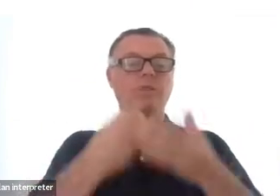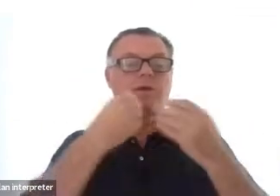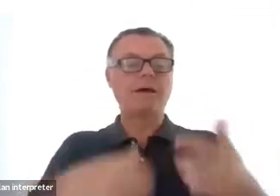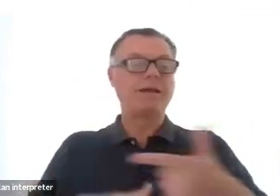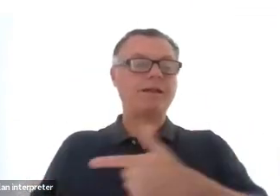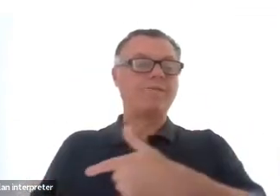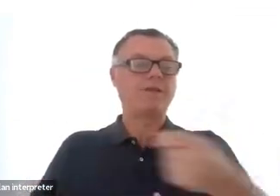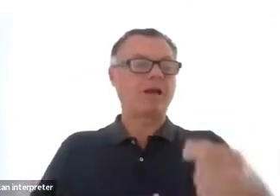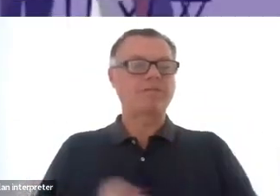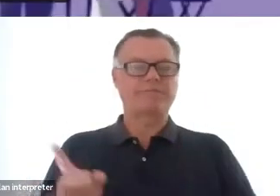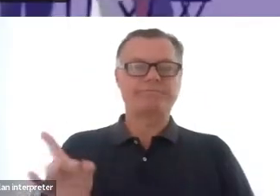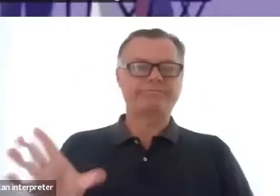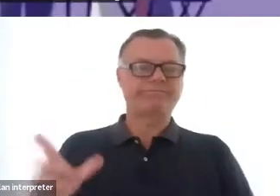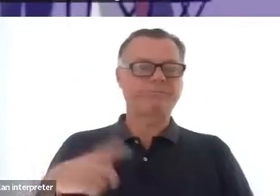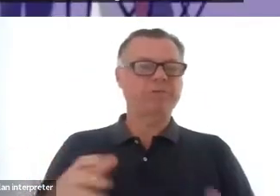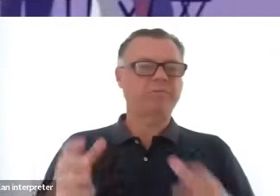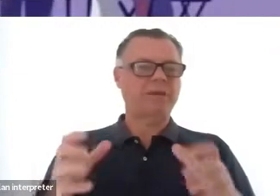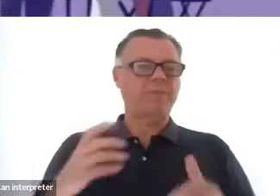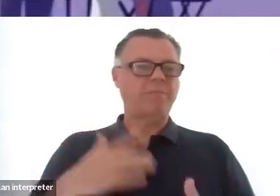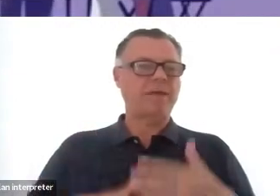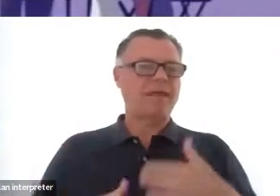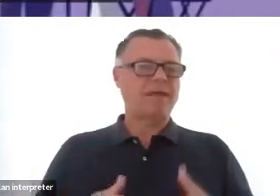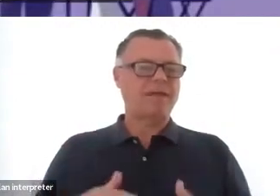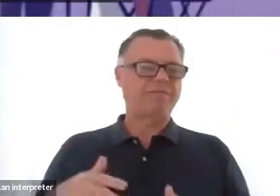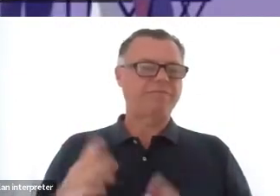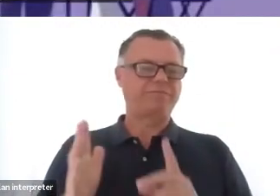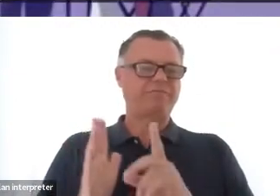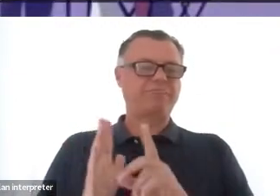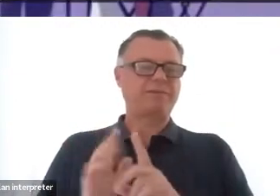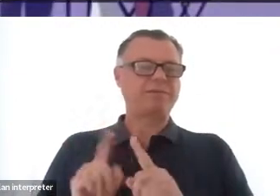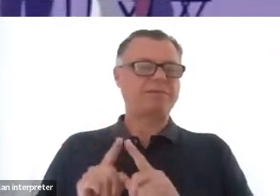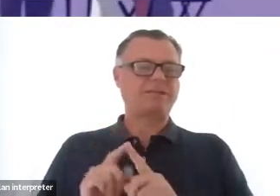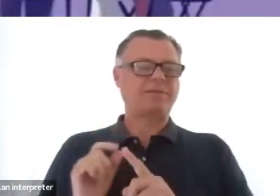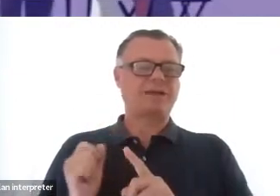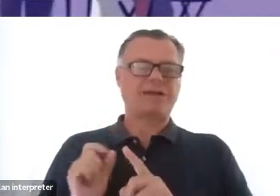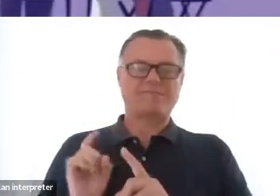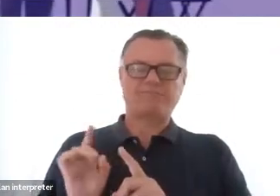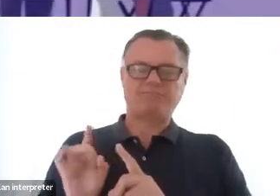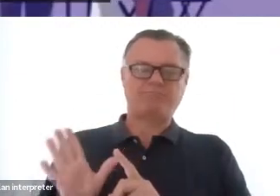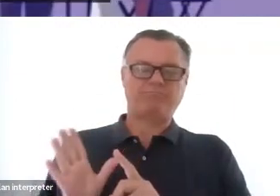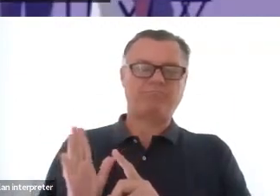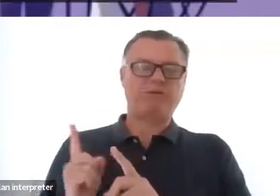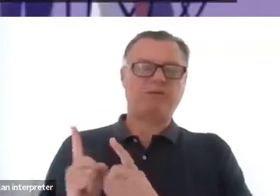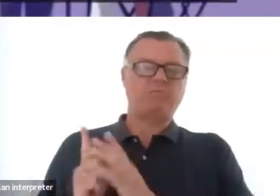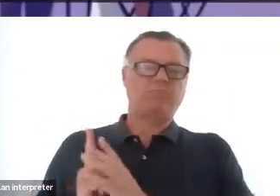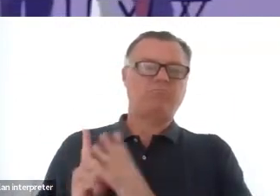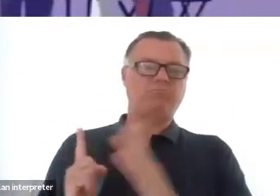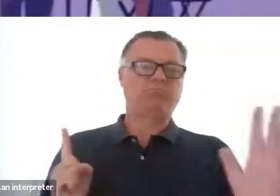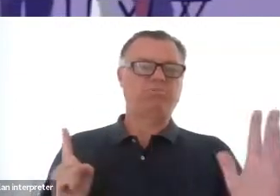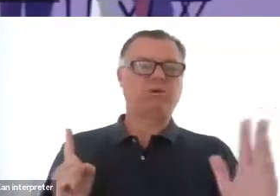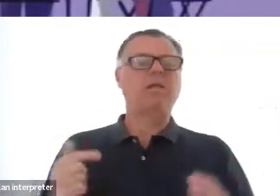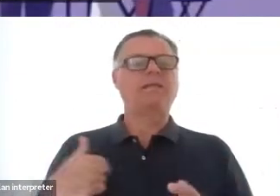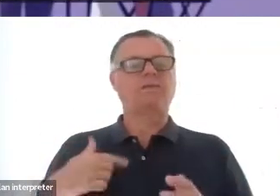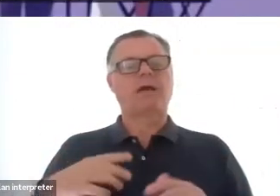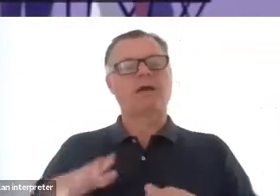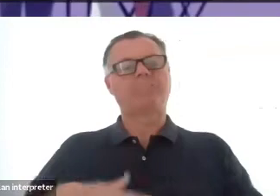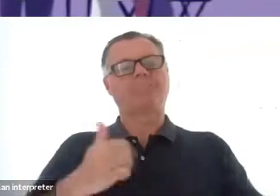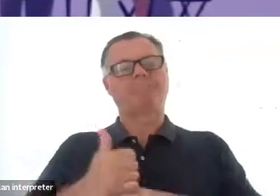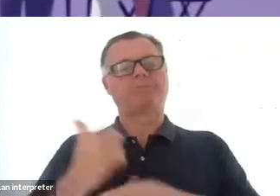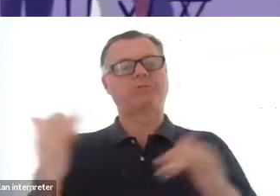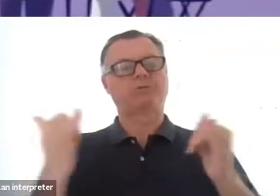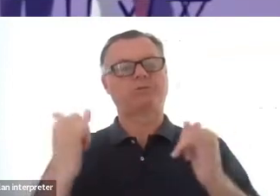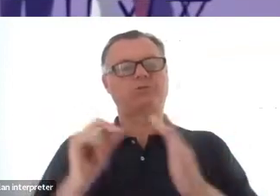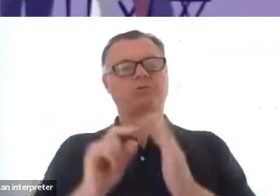behaved differently. And that's why we are building Social Spectrum, a community platform where families connect with each other and don't feel alone